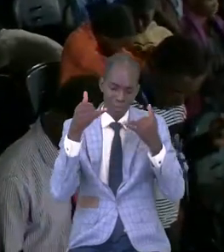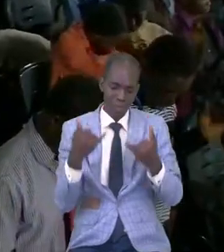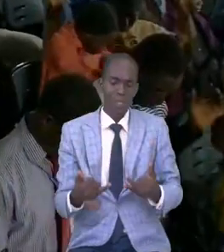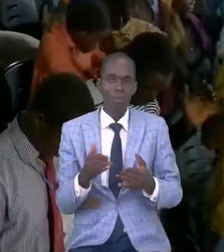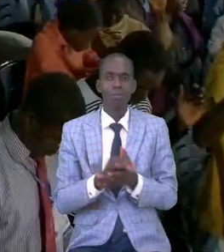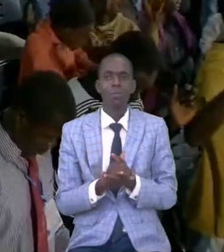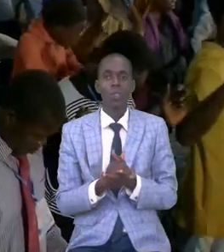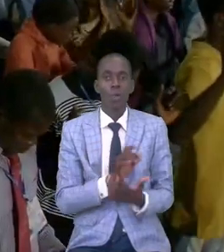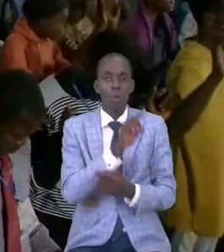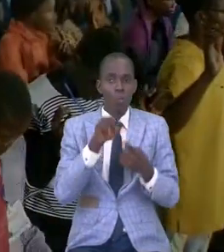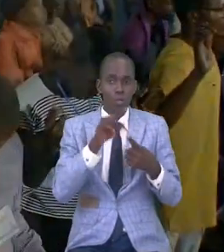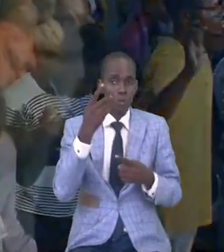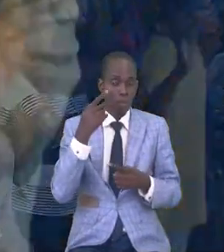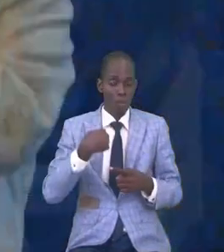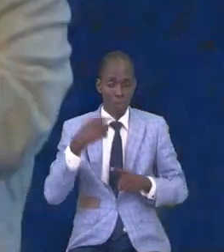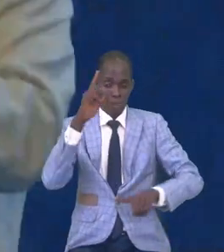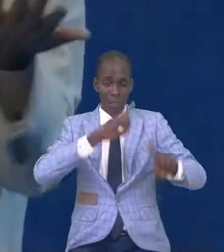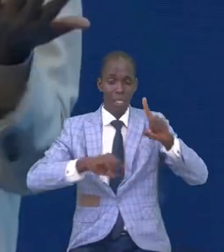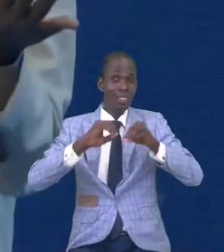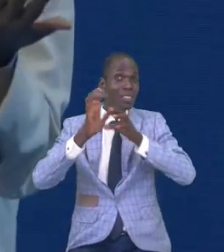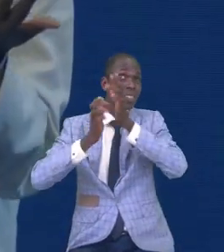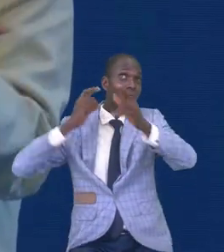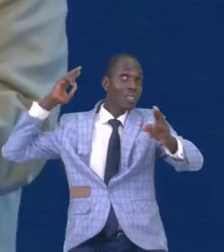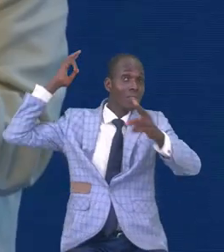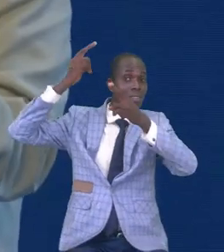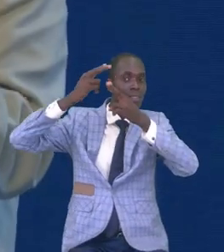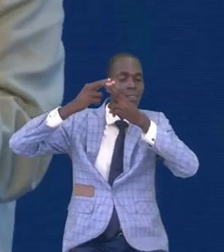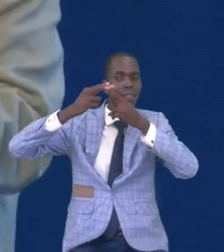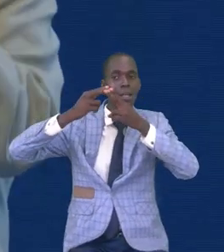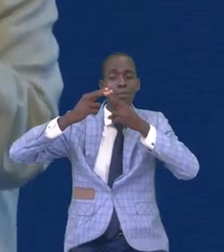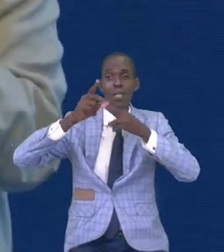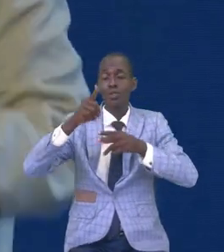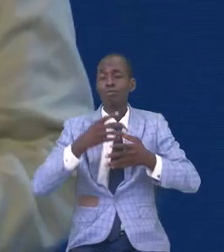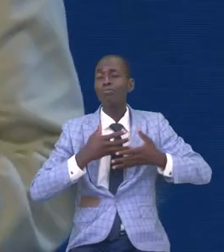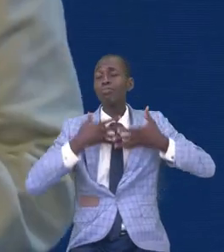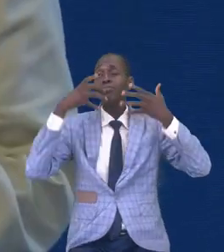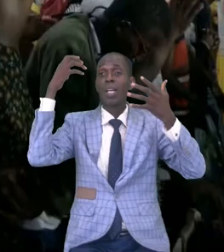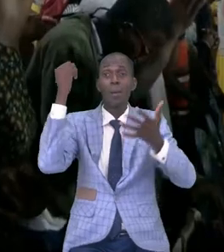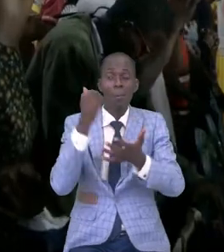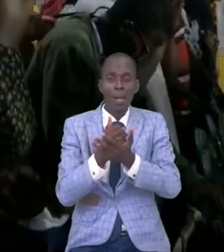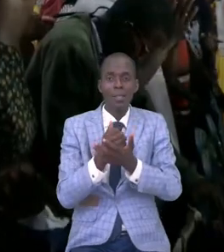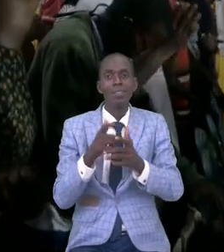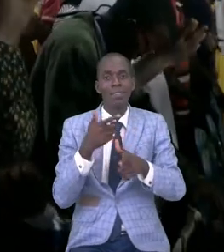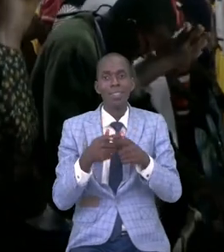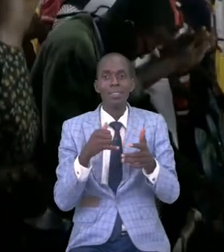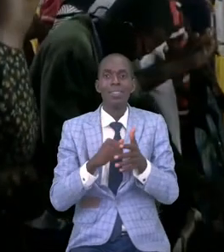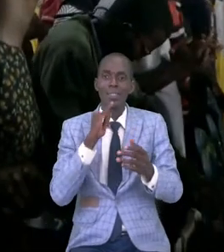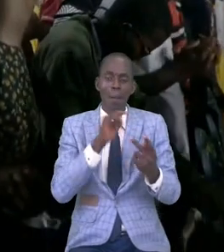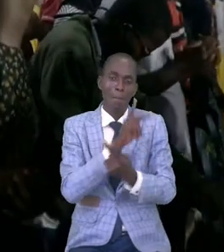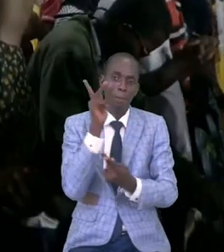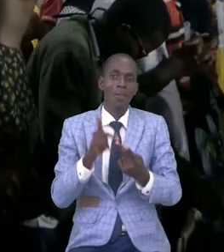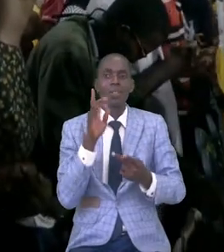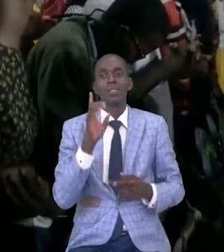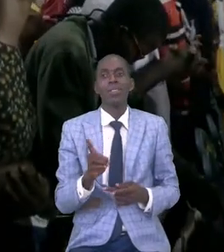Amen. When you hear the final amen, you check up, it is done. Amen. And then you send